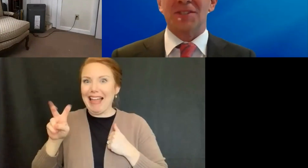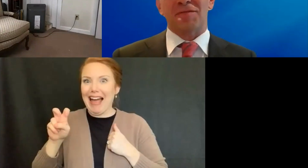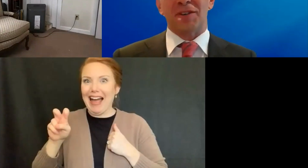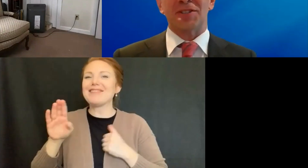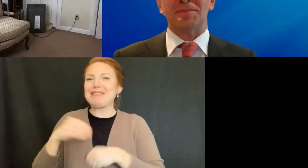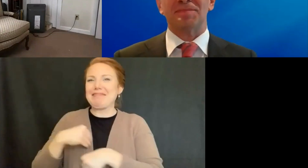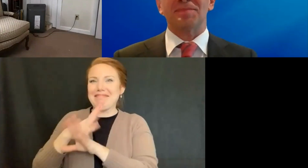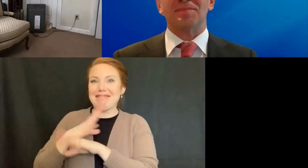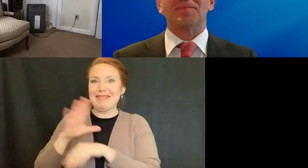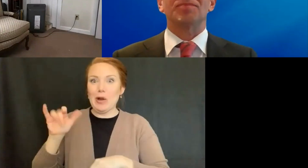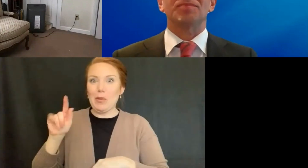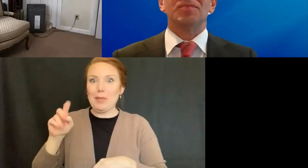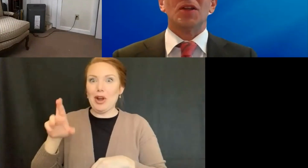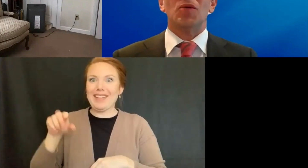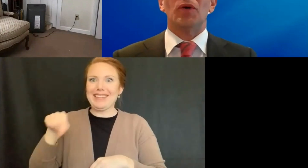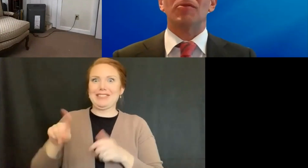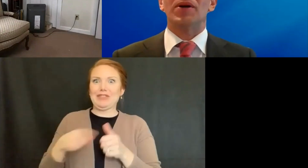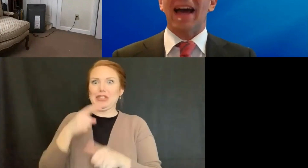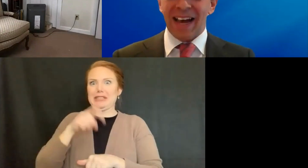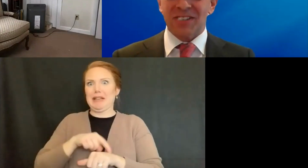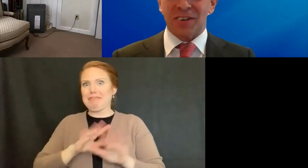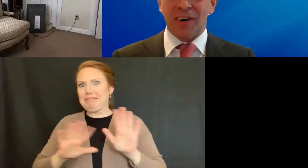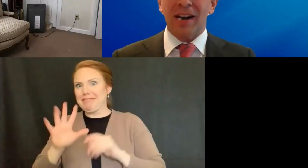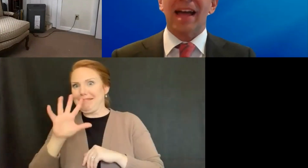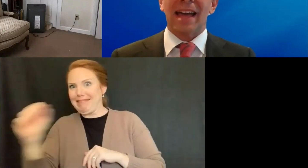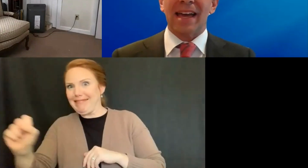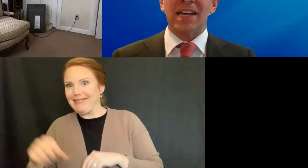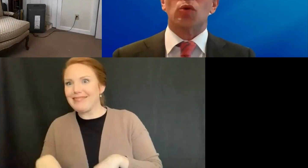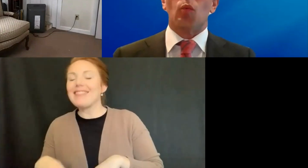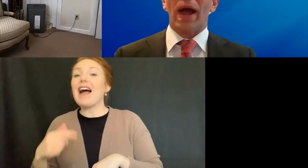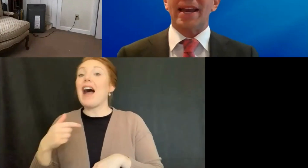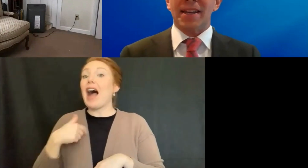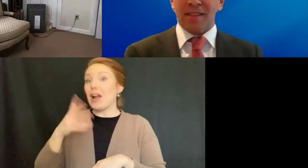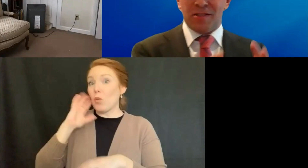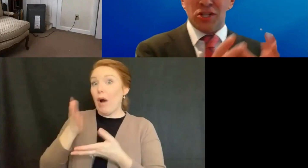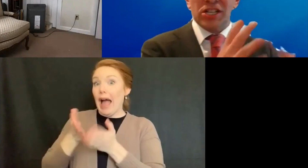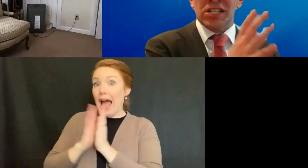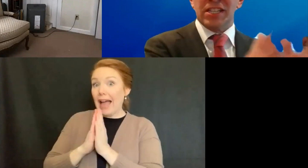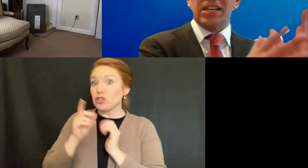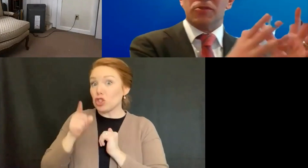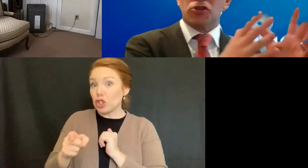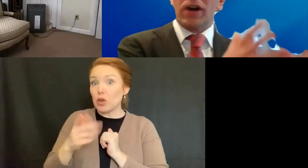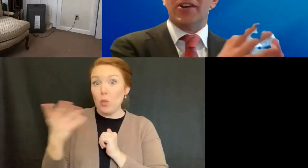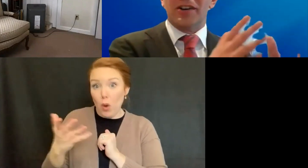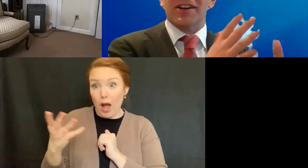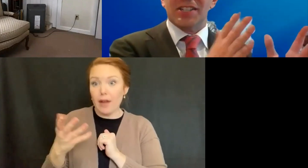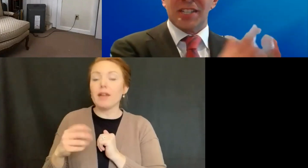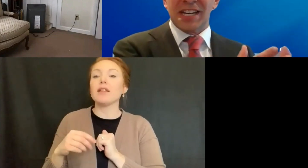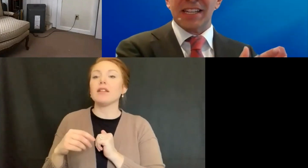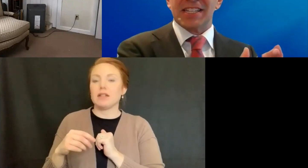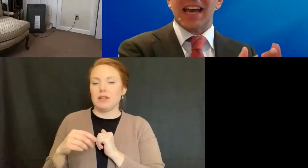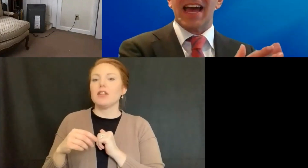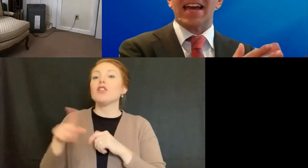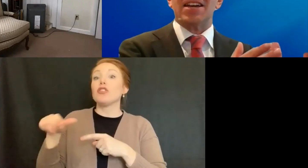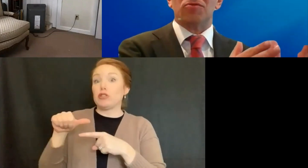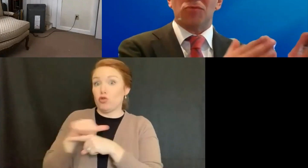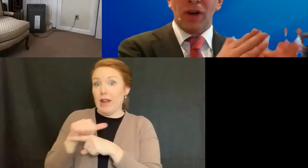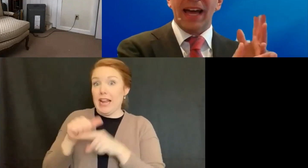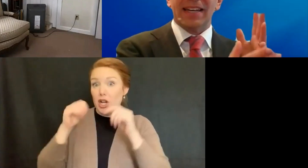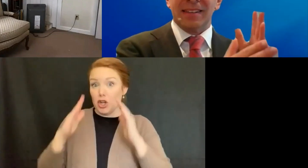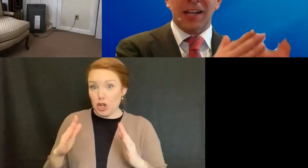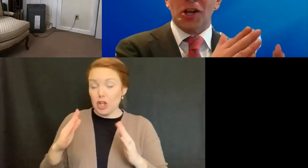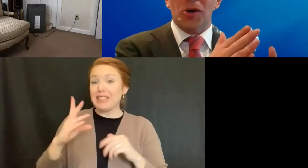her, this is a first. What I'm going to ask her is when the trainer sees